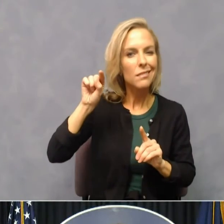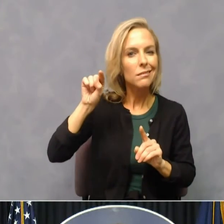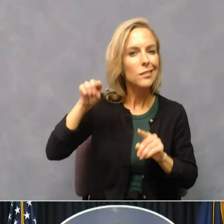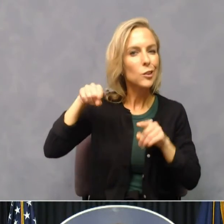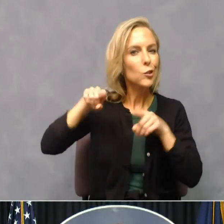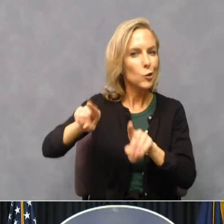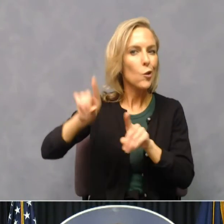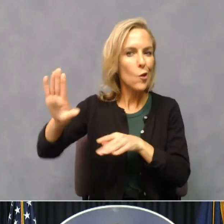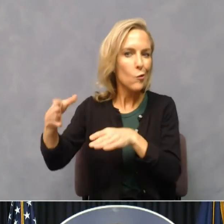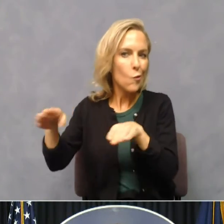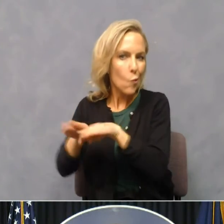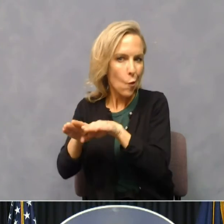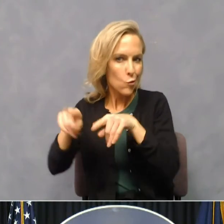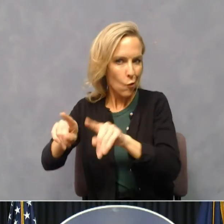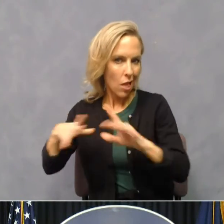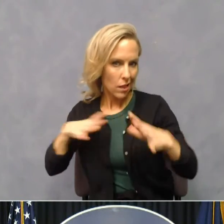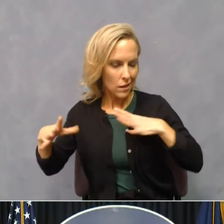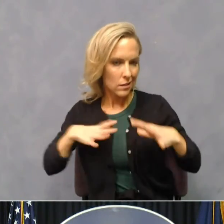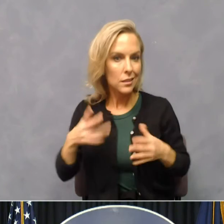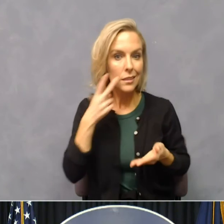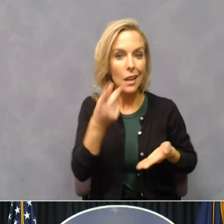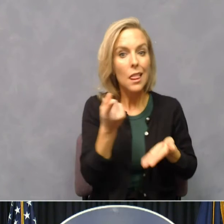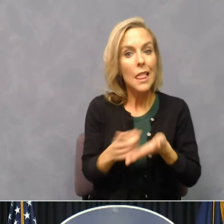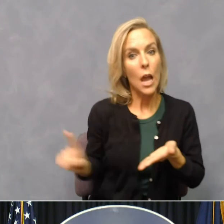closed. This last week ended at